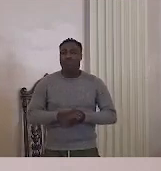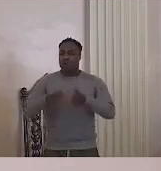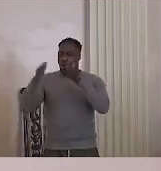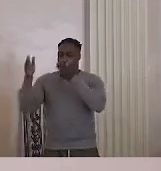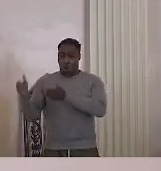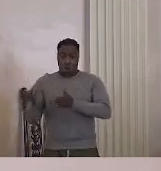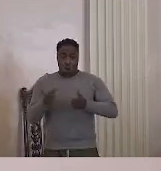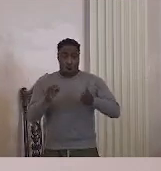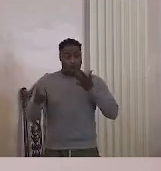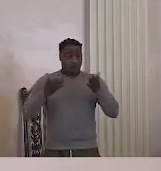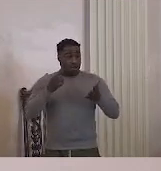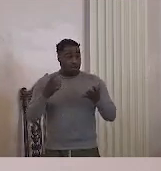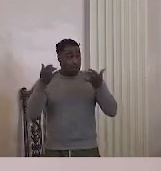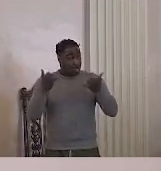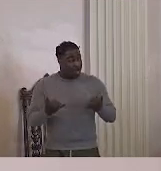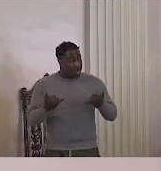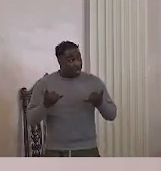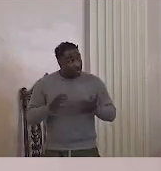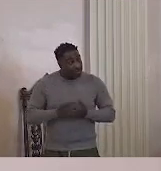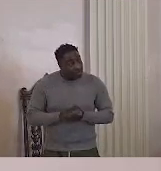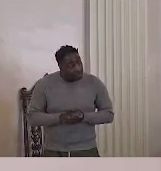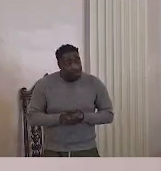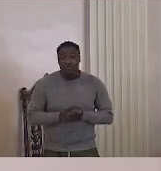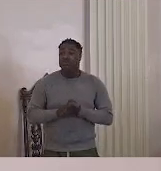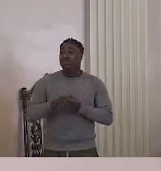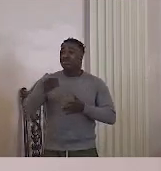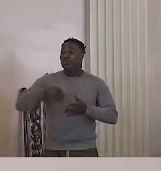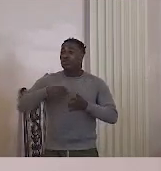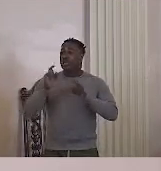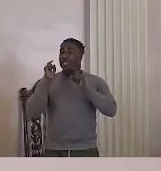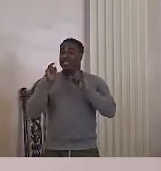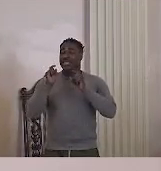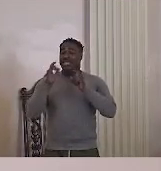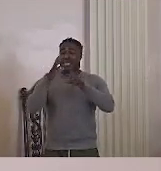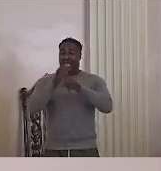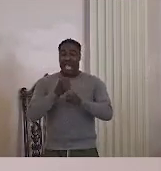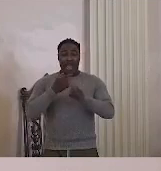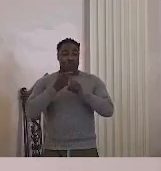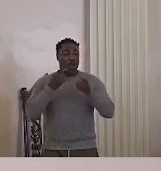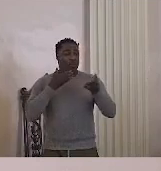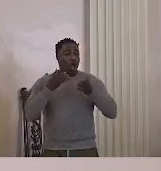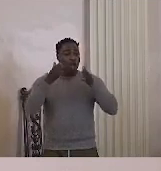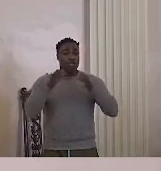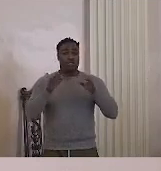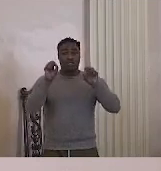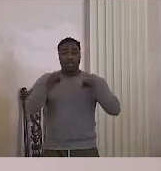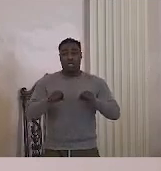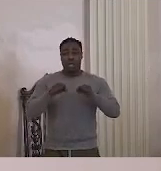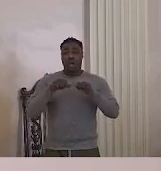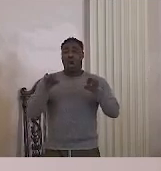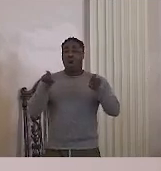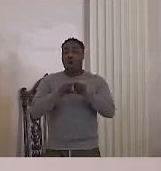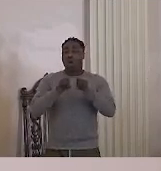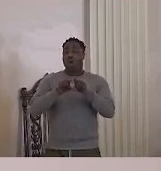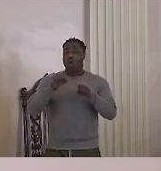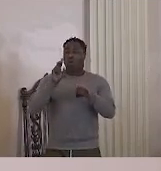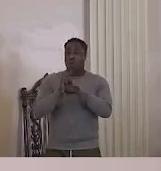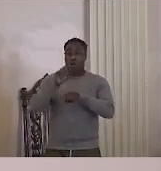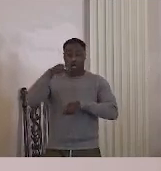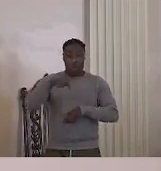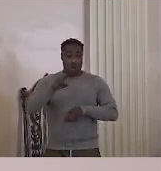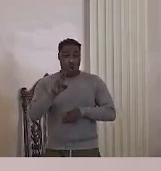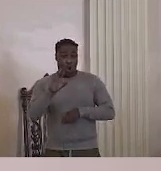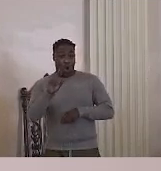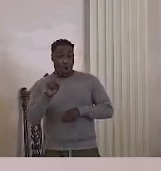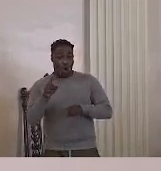service for today was made available by the ushers. It can also be accessed on your phone by using the QR code in the pews in front of